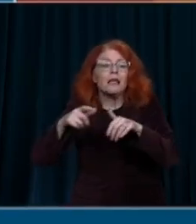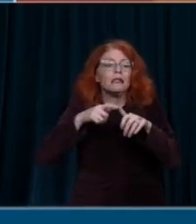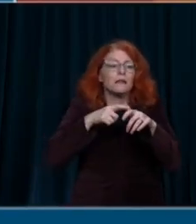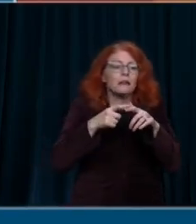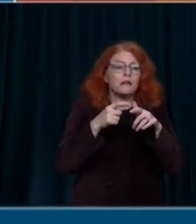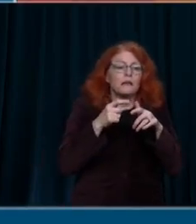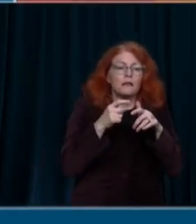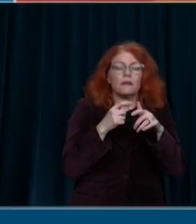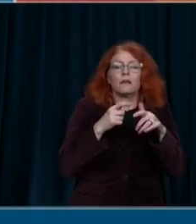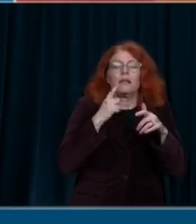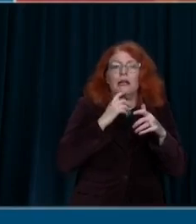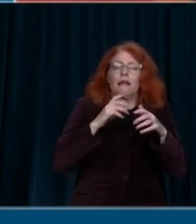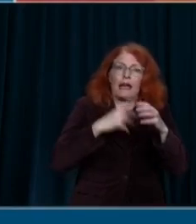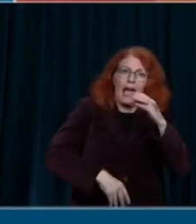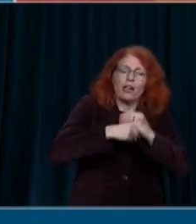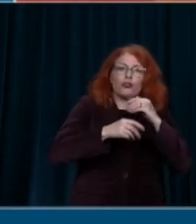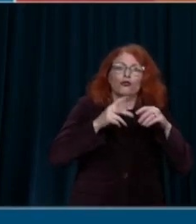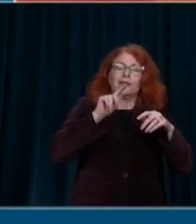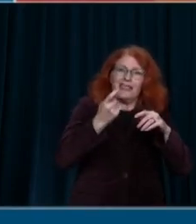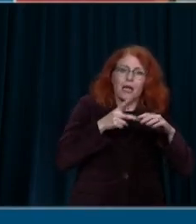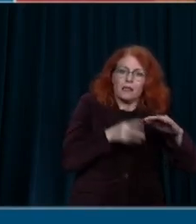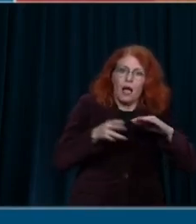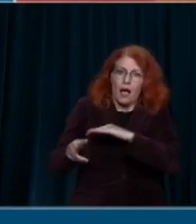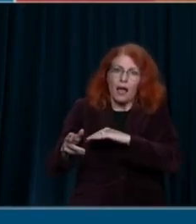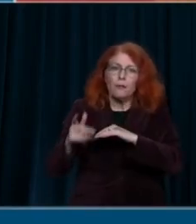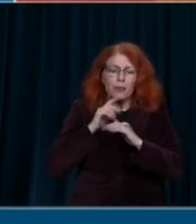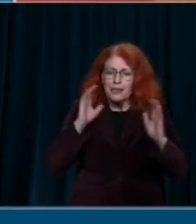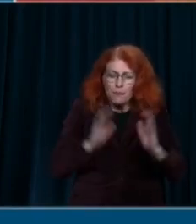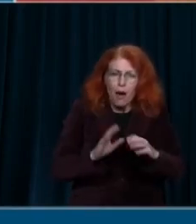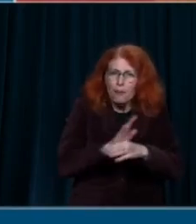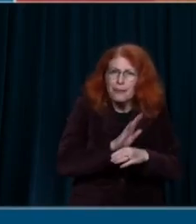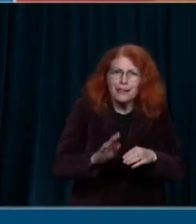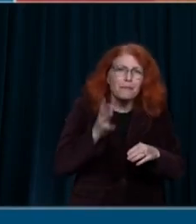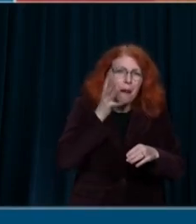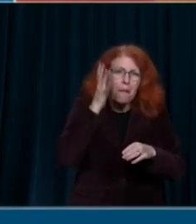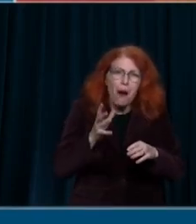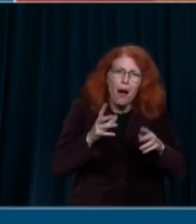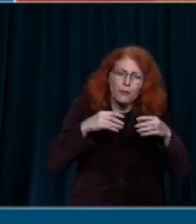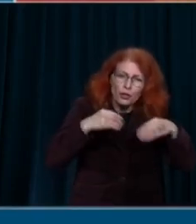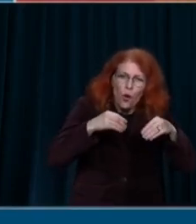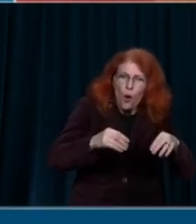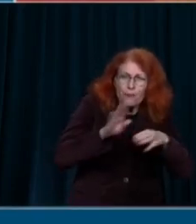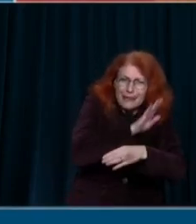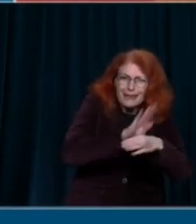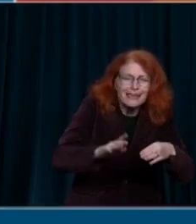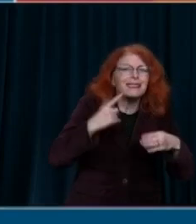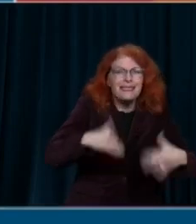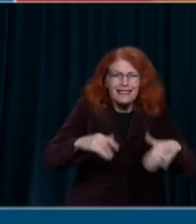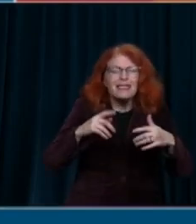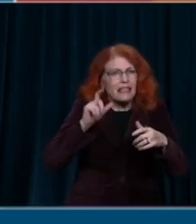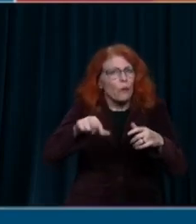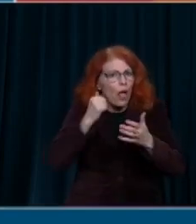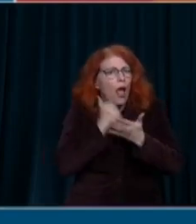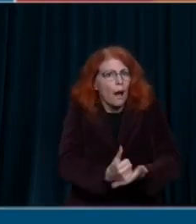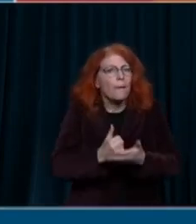an extra tax cut. But these are the incentives that's going to cause the American people to feel hope again. America's going to be